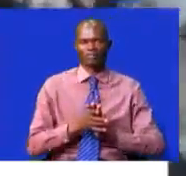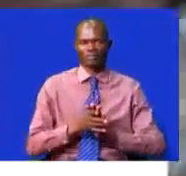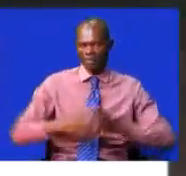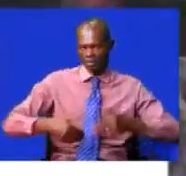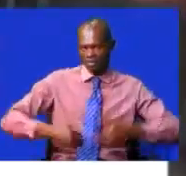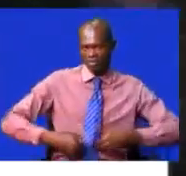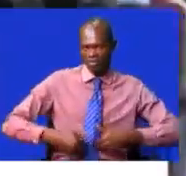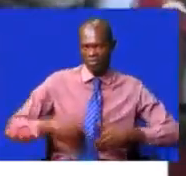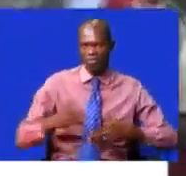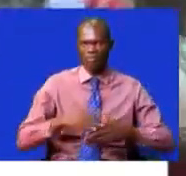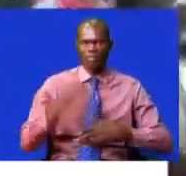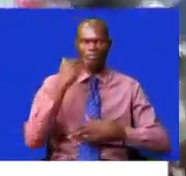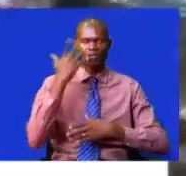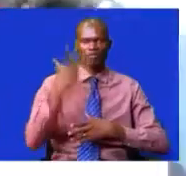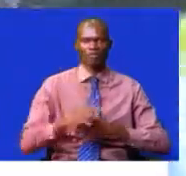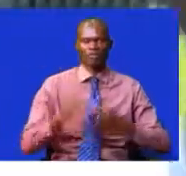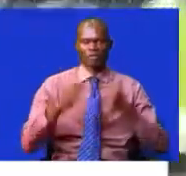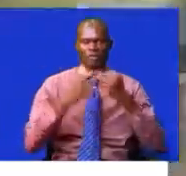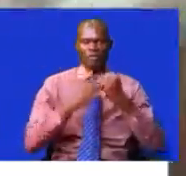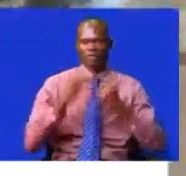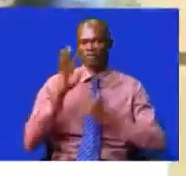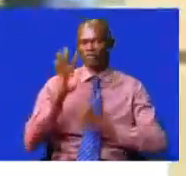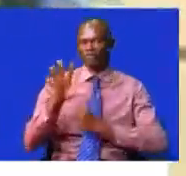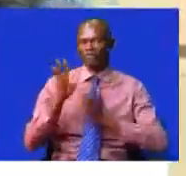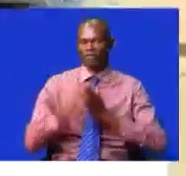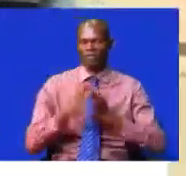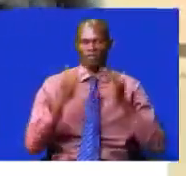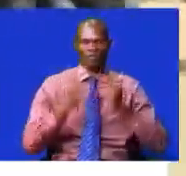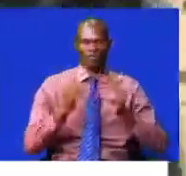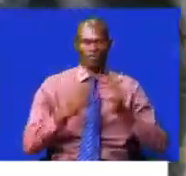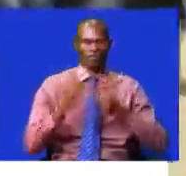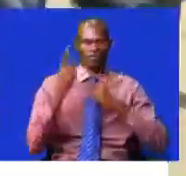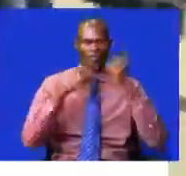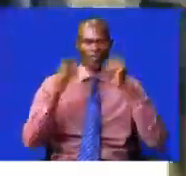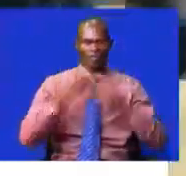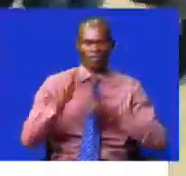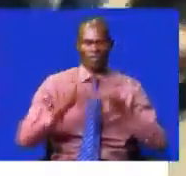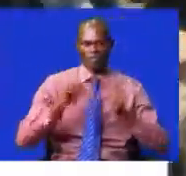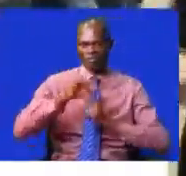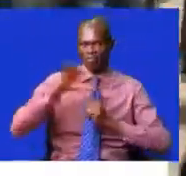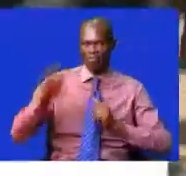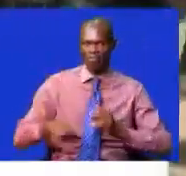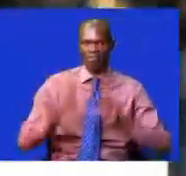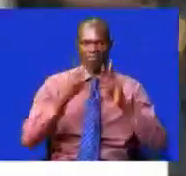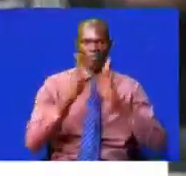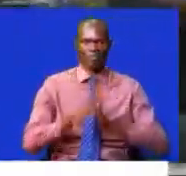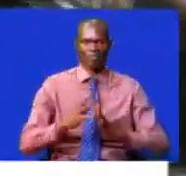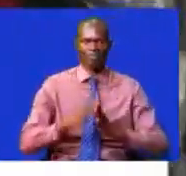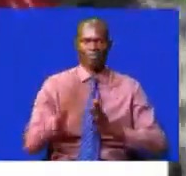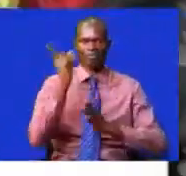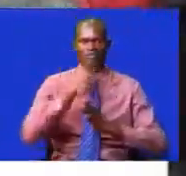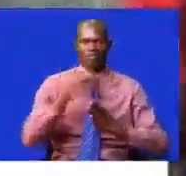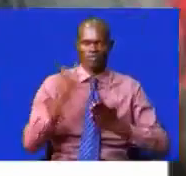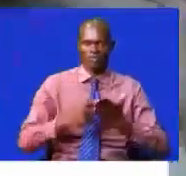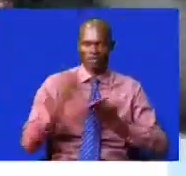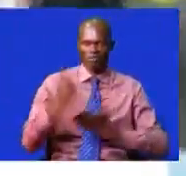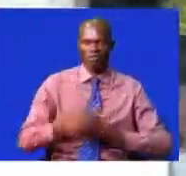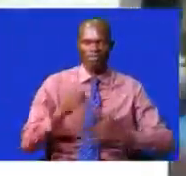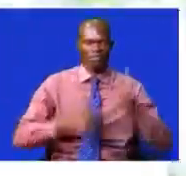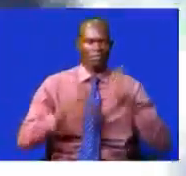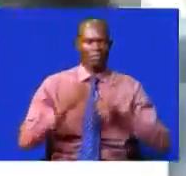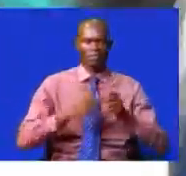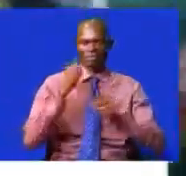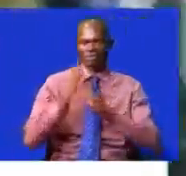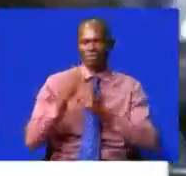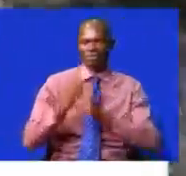Rowere maromo 585 ywak ne piny owacho ma Kisumu mondo ochop singo margi mar omenda mane gitiyone e seche